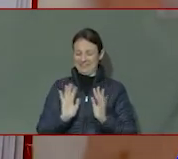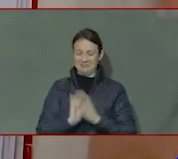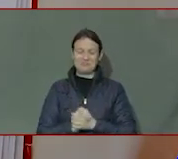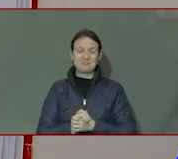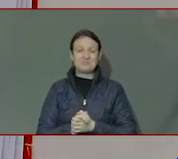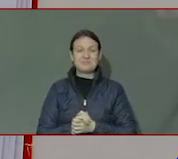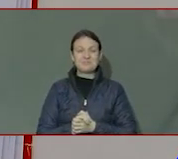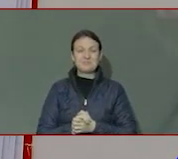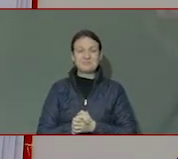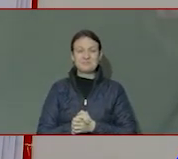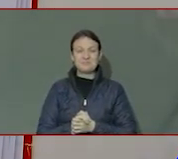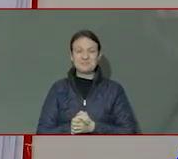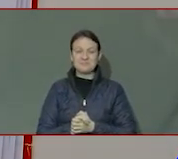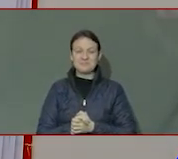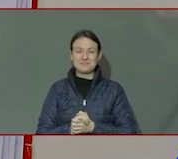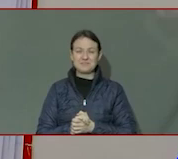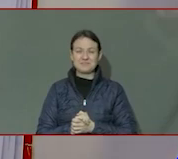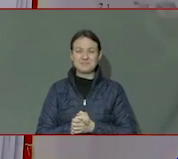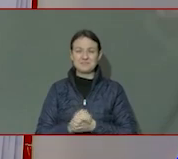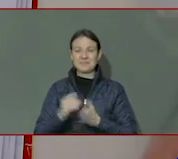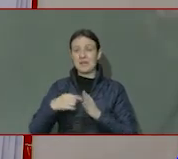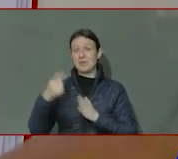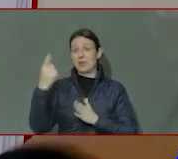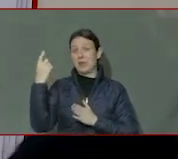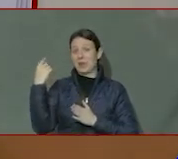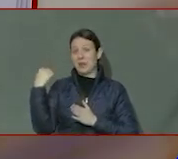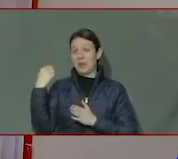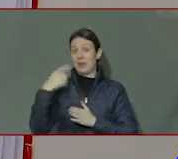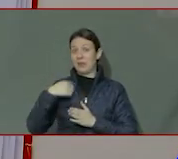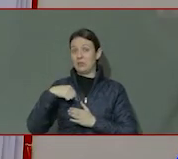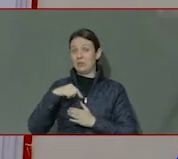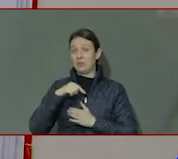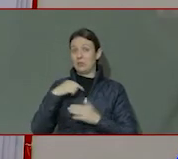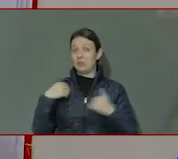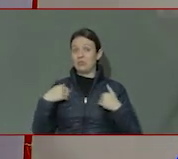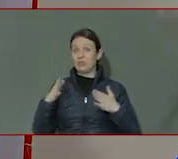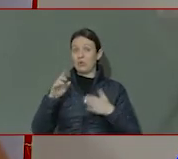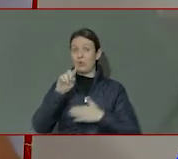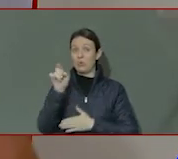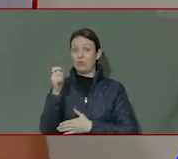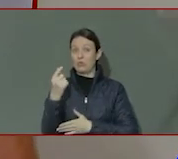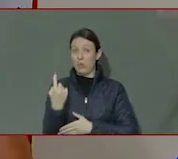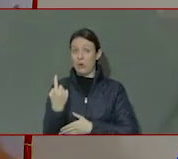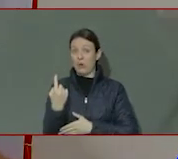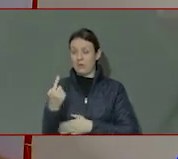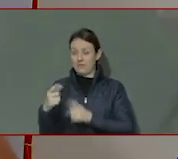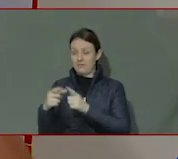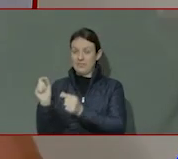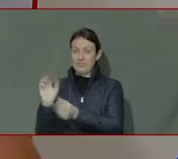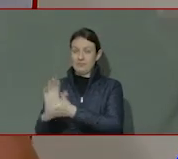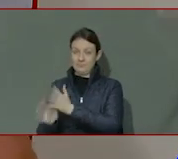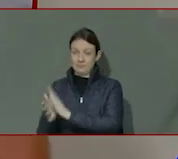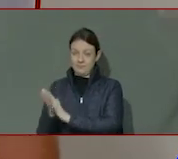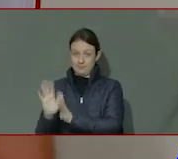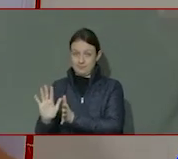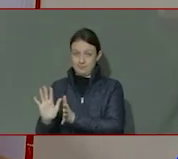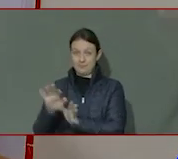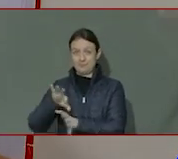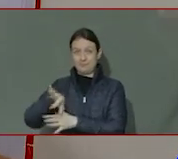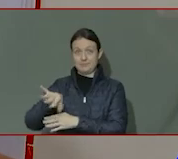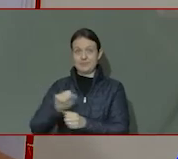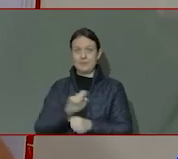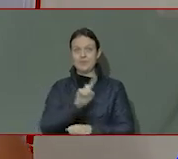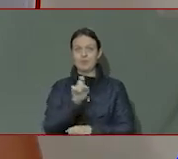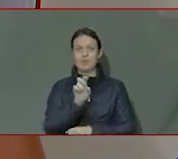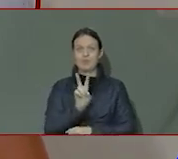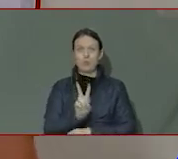Okay. So last week, we finished off with question 1. And I'm going to leave